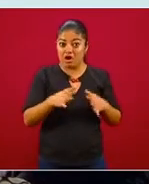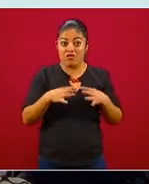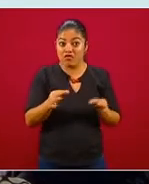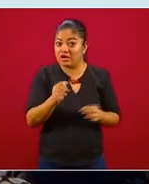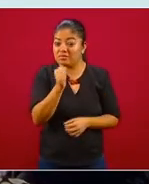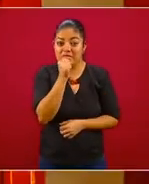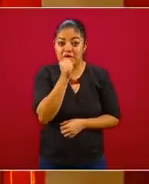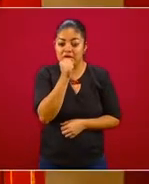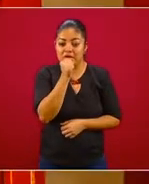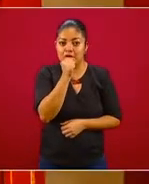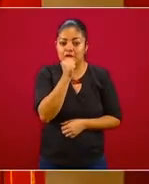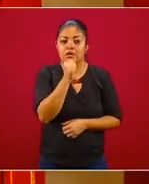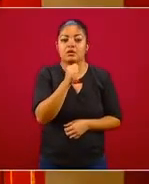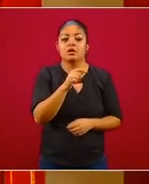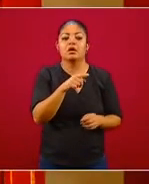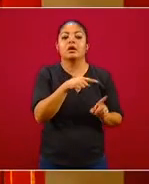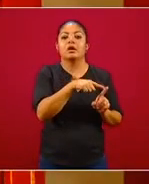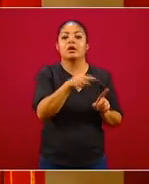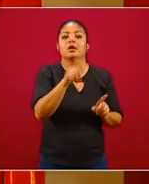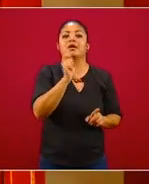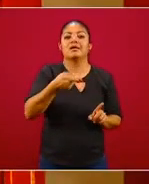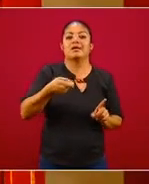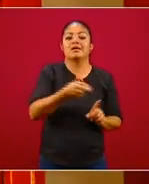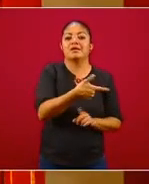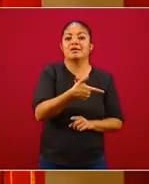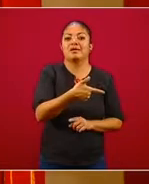suspect cases.